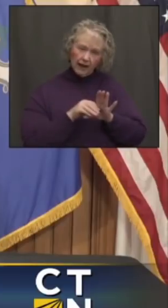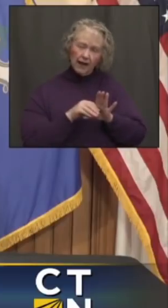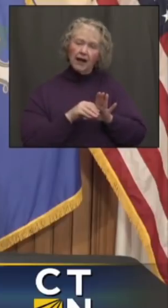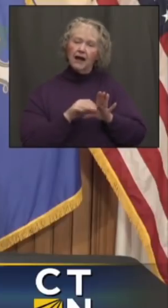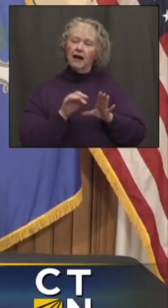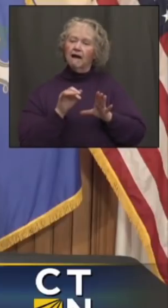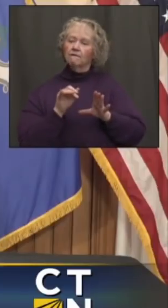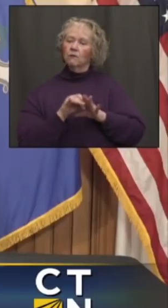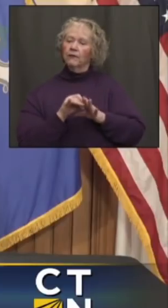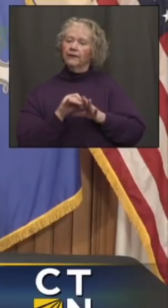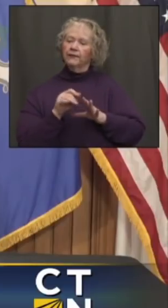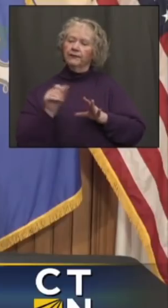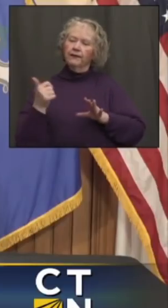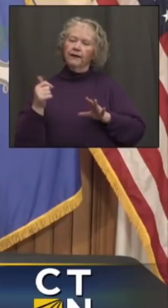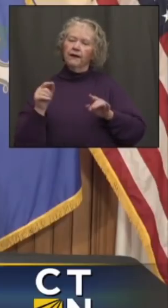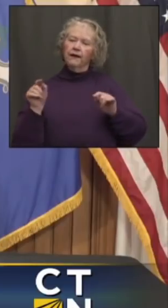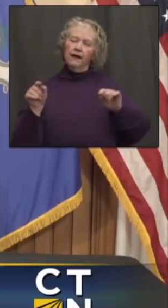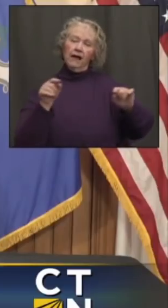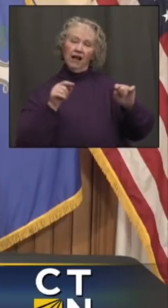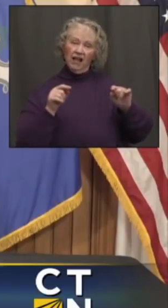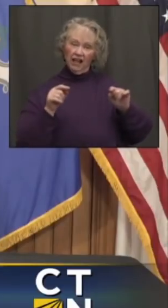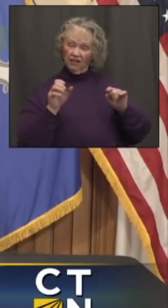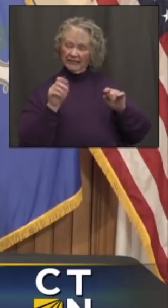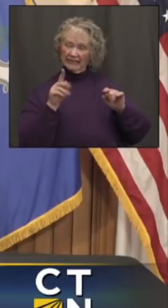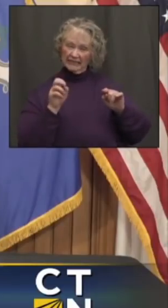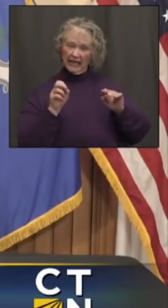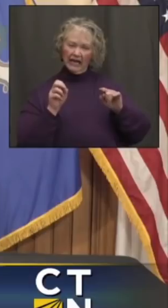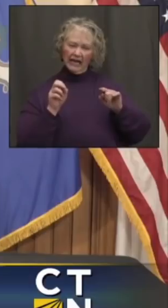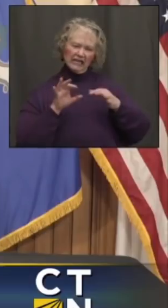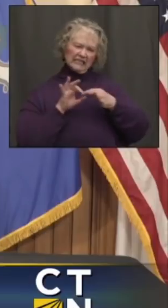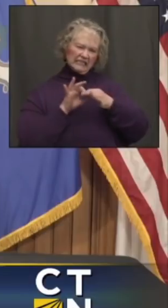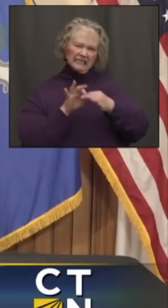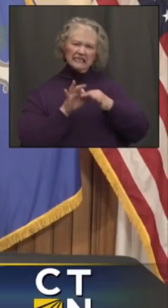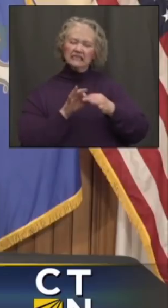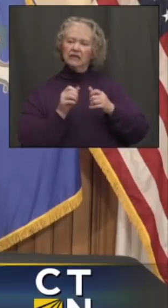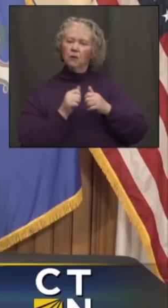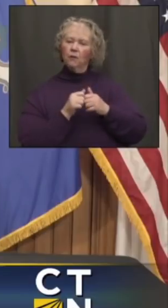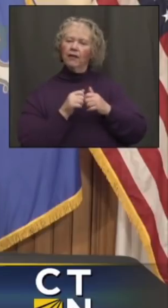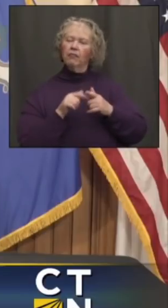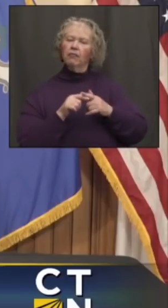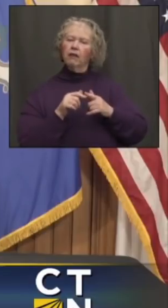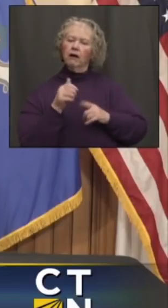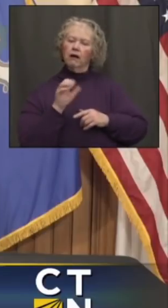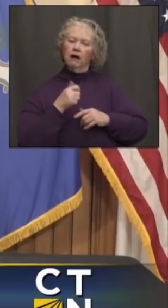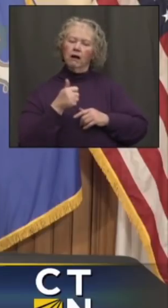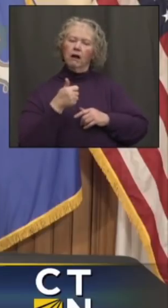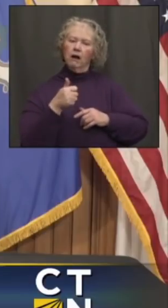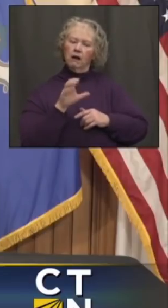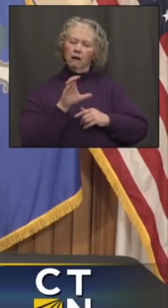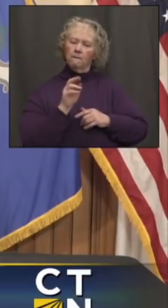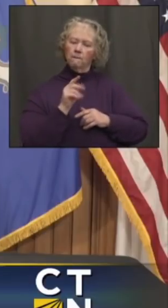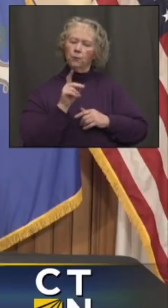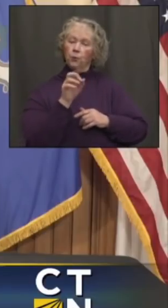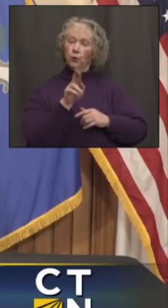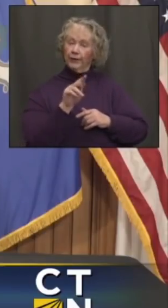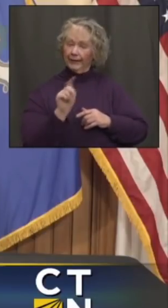to share next week. Okay, we look forward to that. On an unrelated